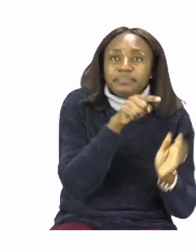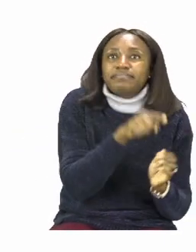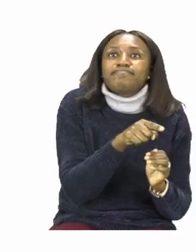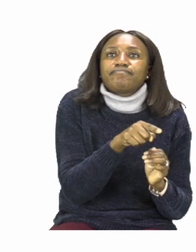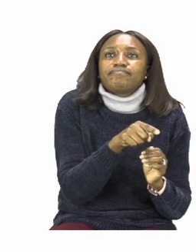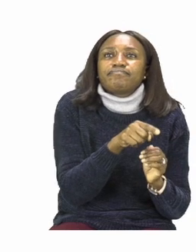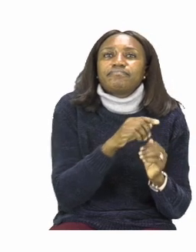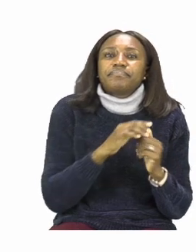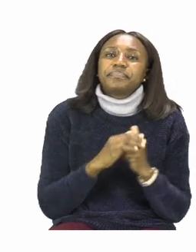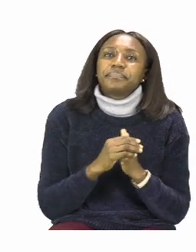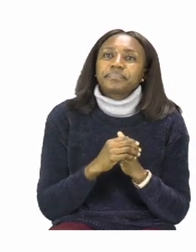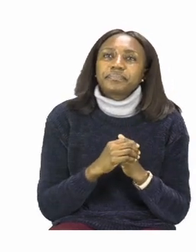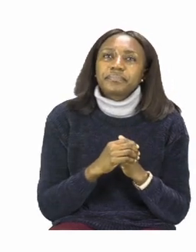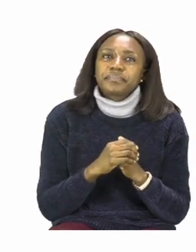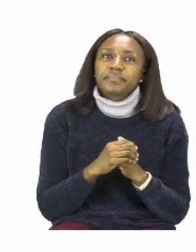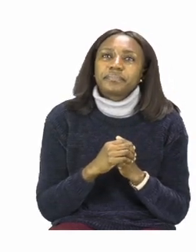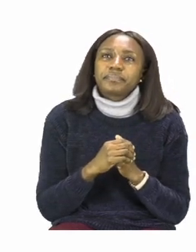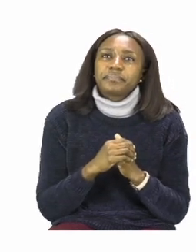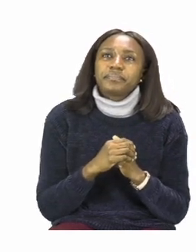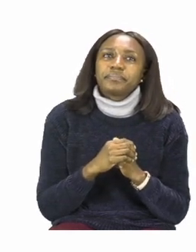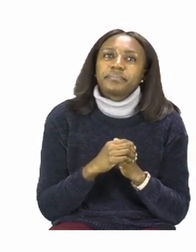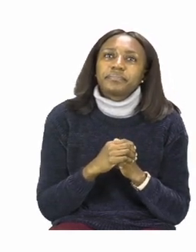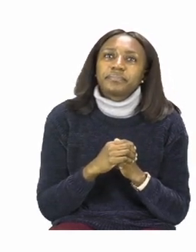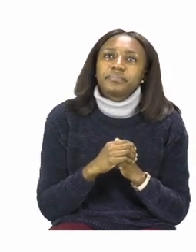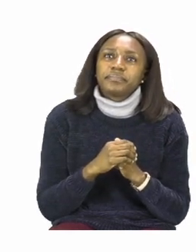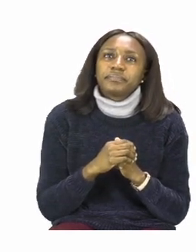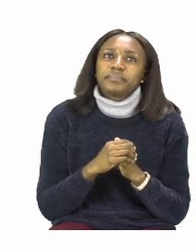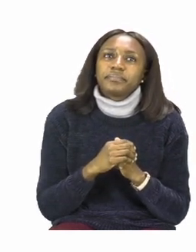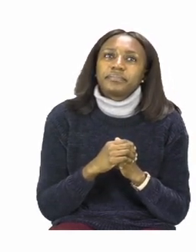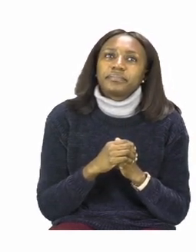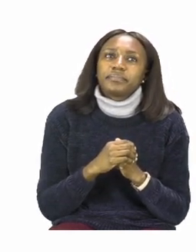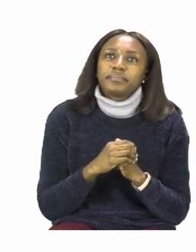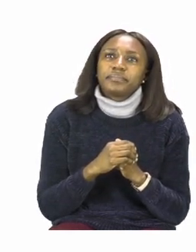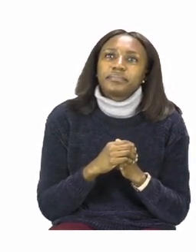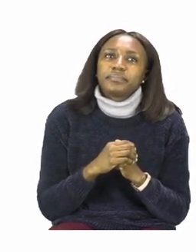is a question, in the box next to the Q.